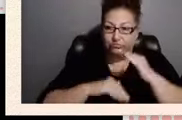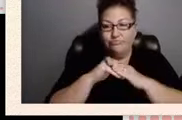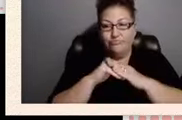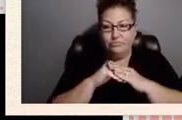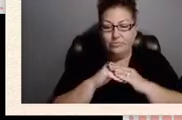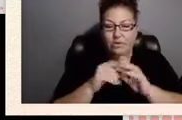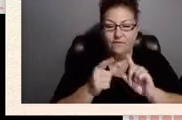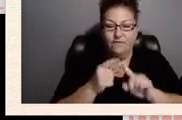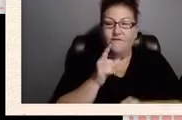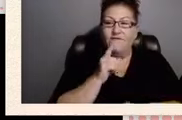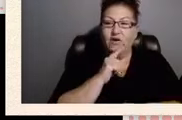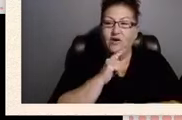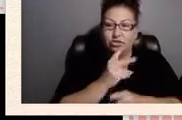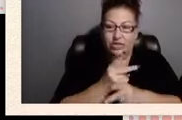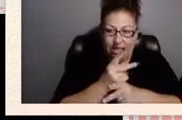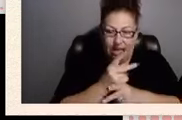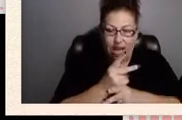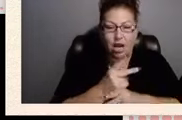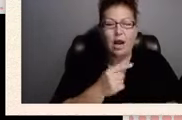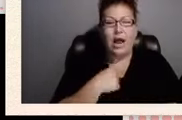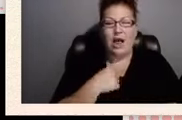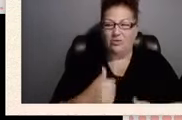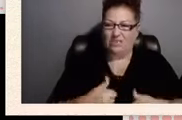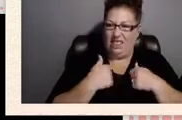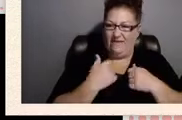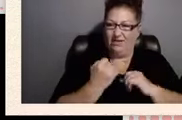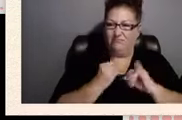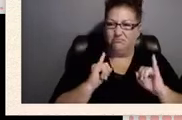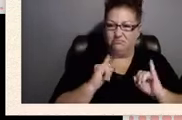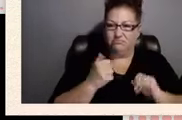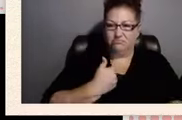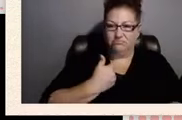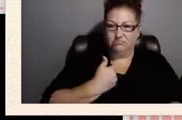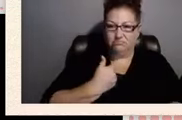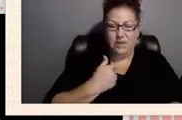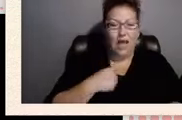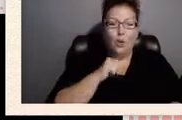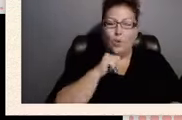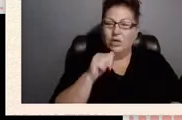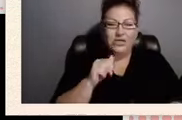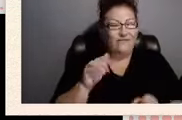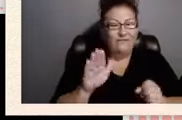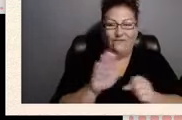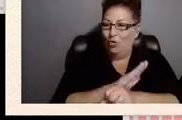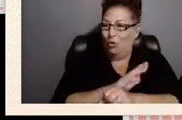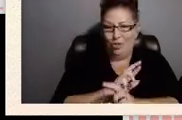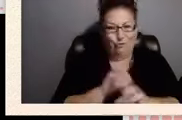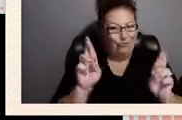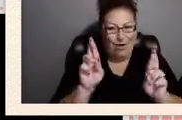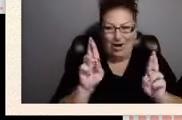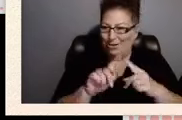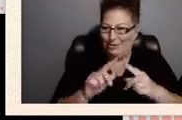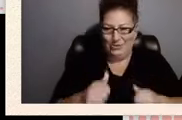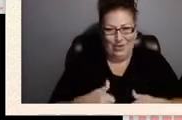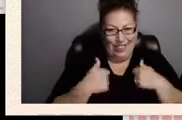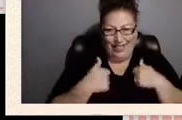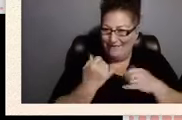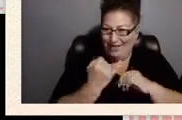I was living on my own, wasn't fully quite ready to live on my own yet.